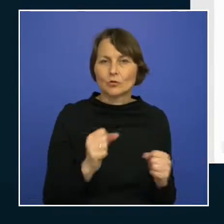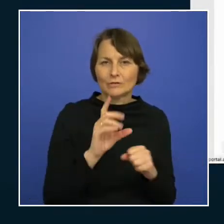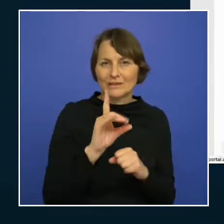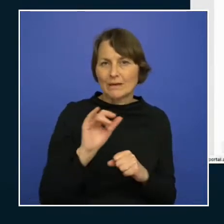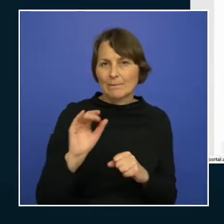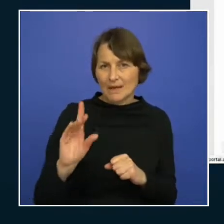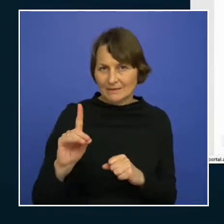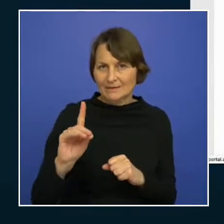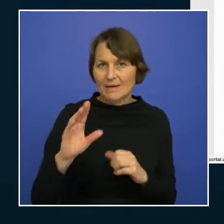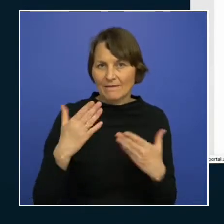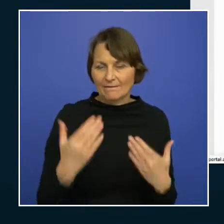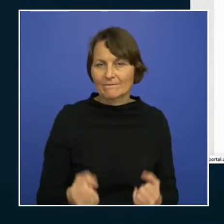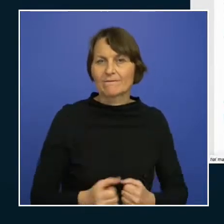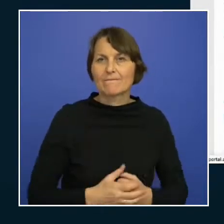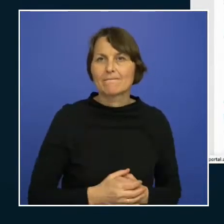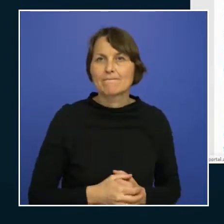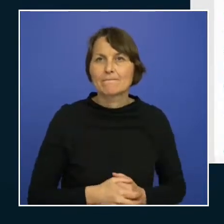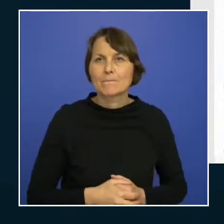look at the